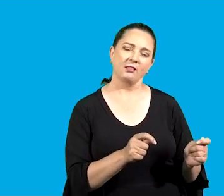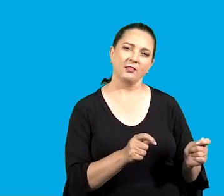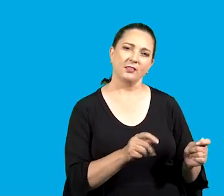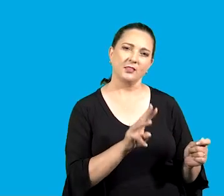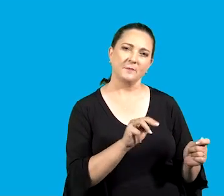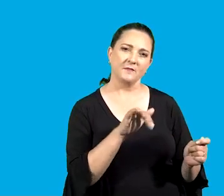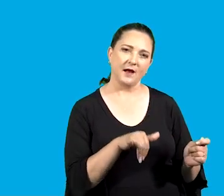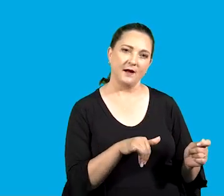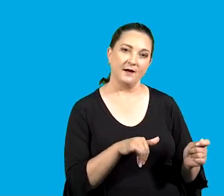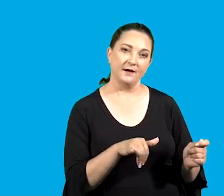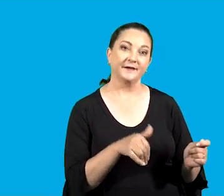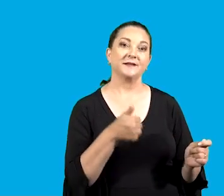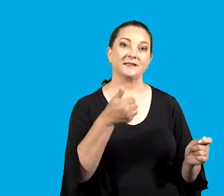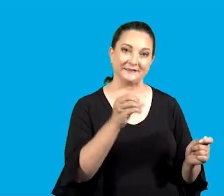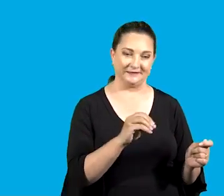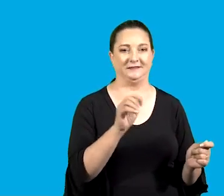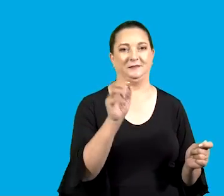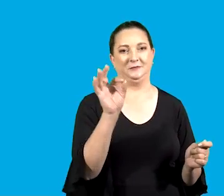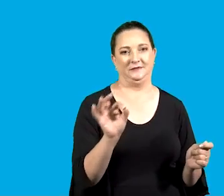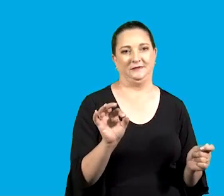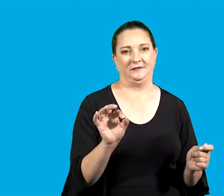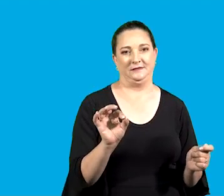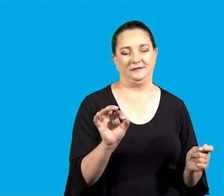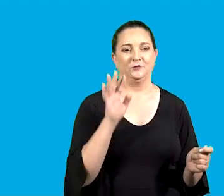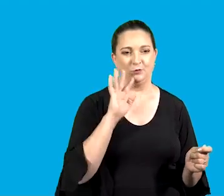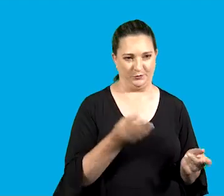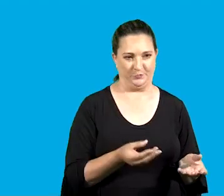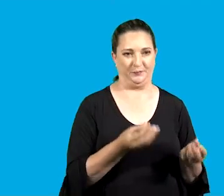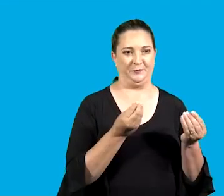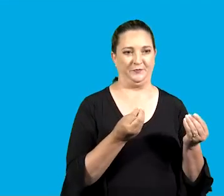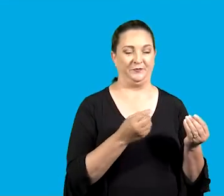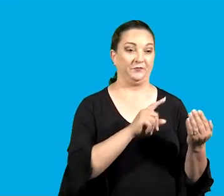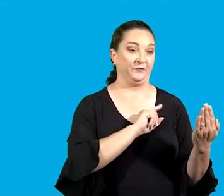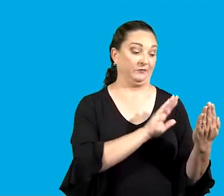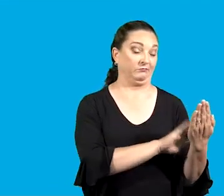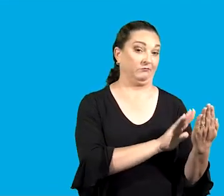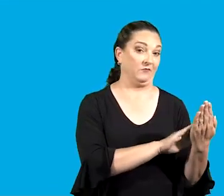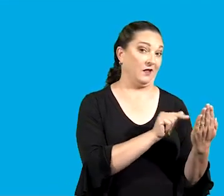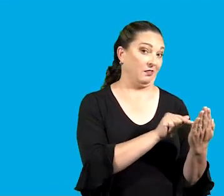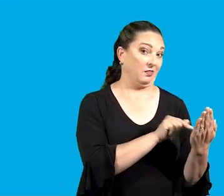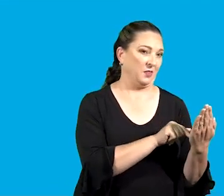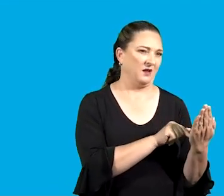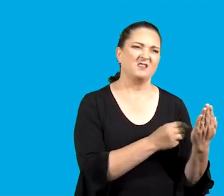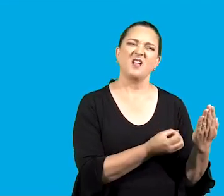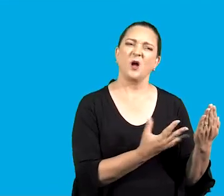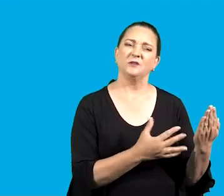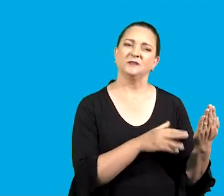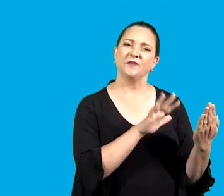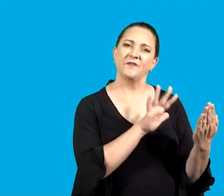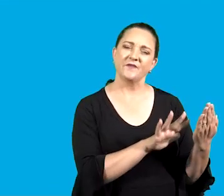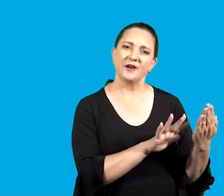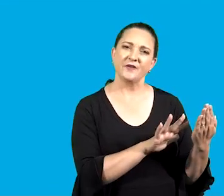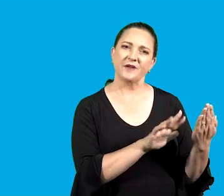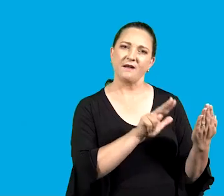I'm going to get 60% in May. So I'm going to come here and I'm going to say on my calculator, how much are the credit sales?